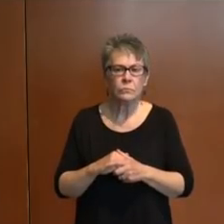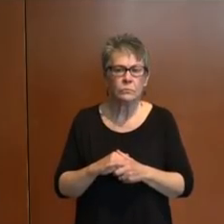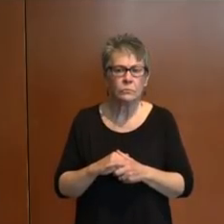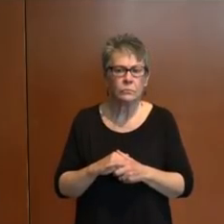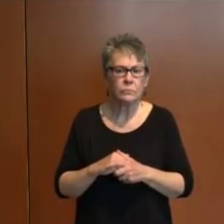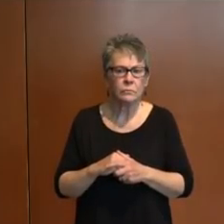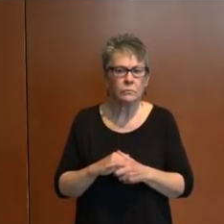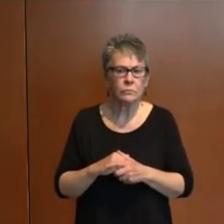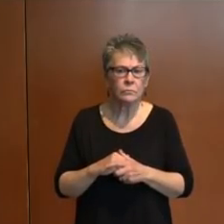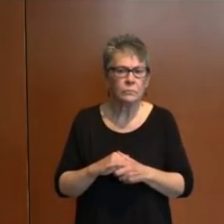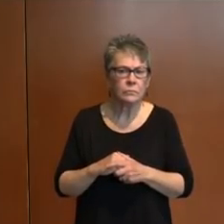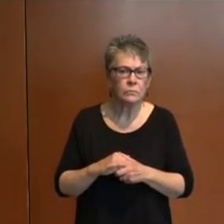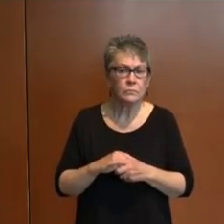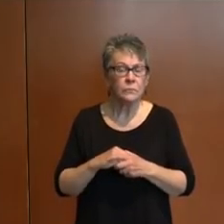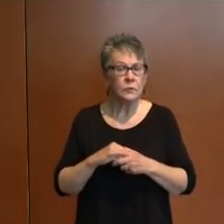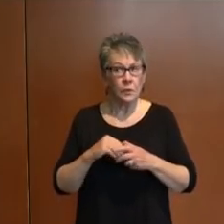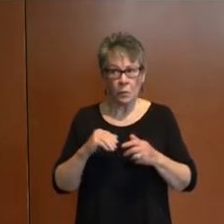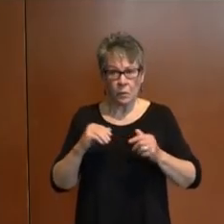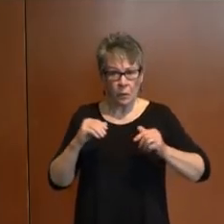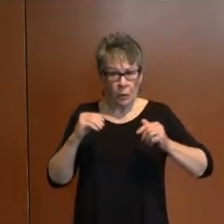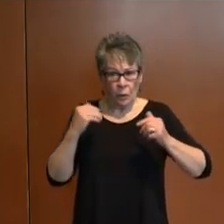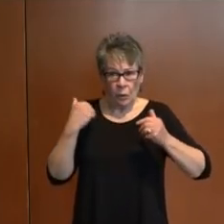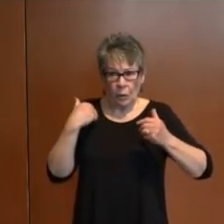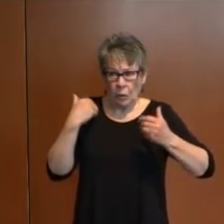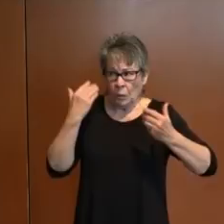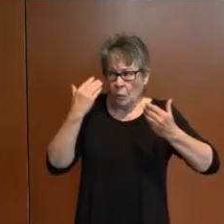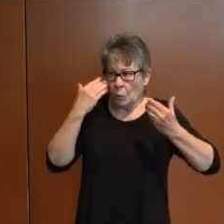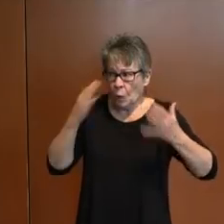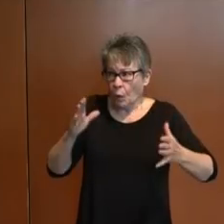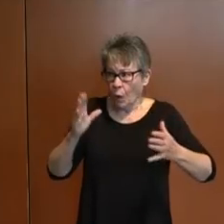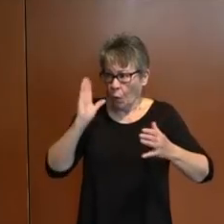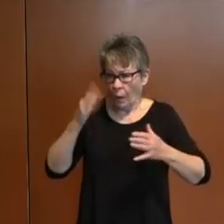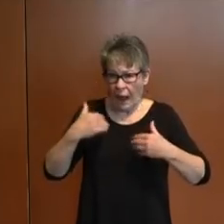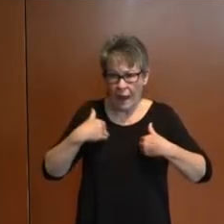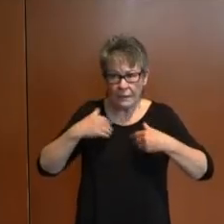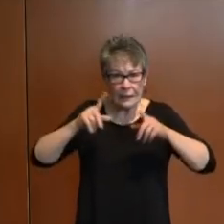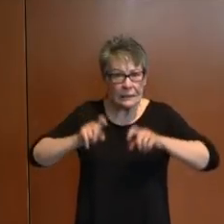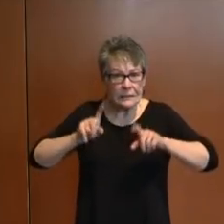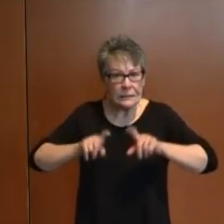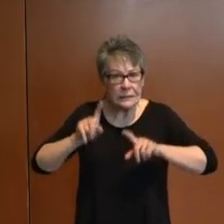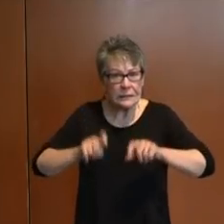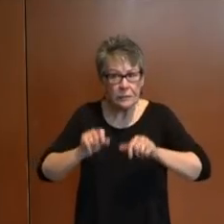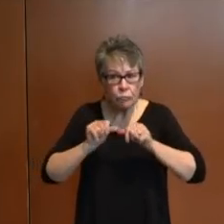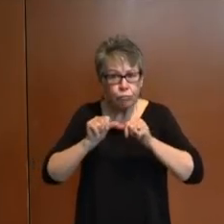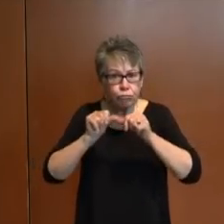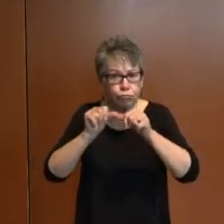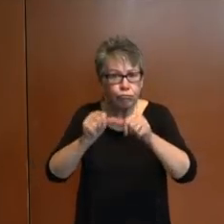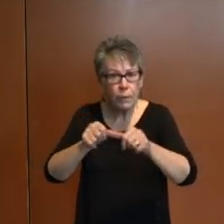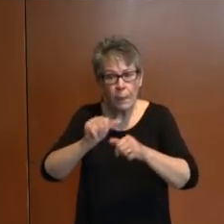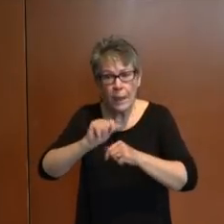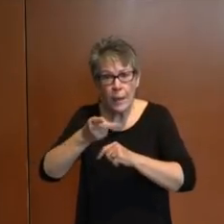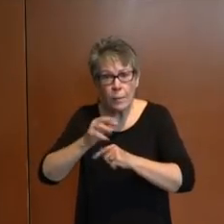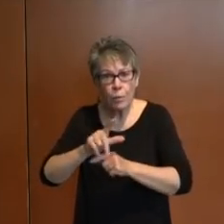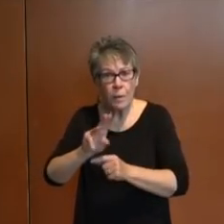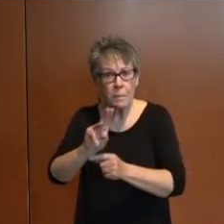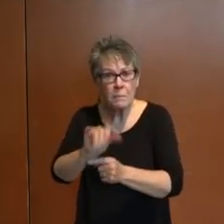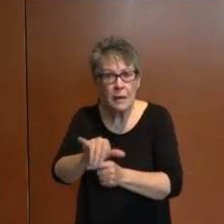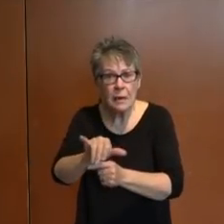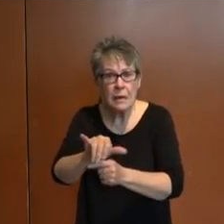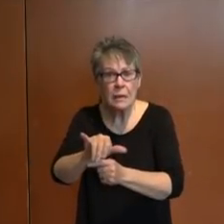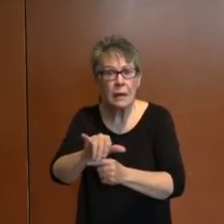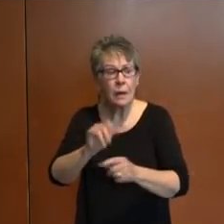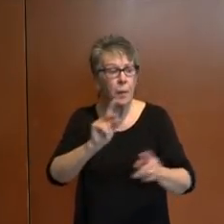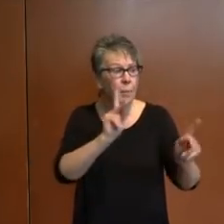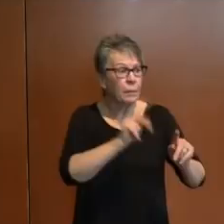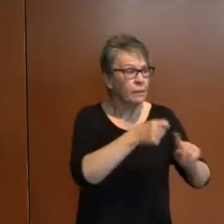to that question for the future. Do we do testing until May, or what does that look like? So it's probably